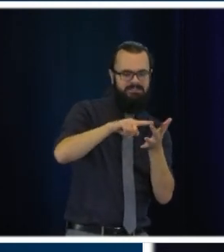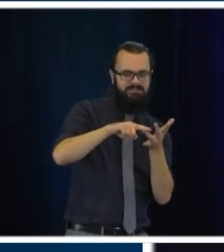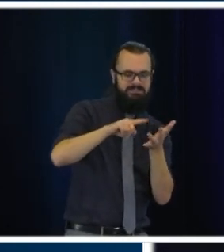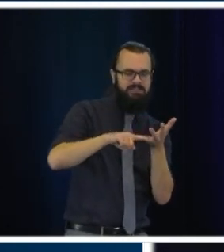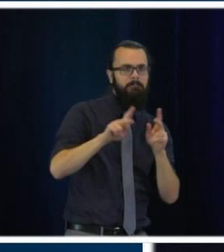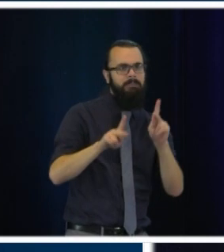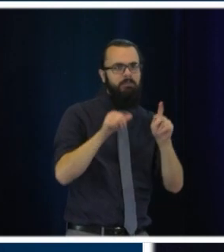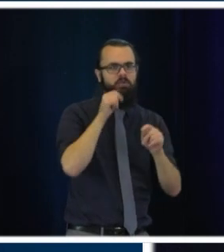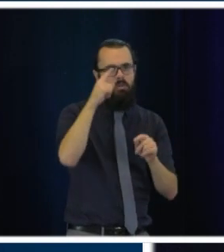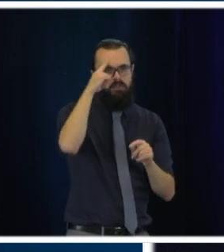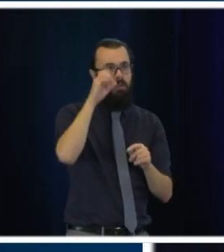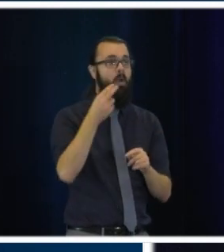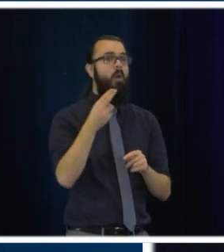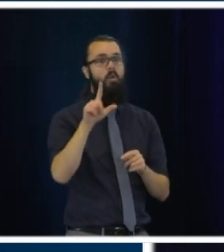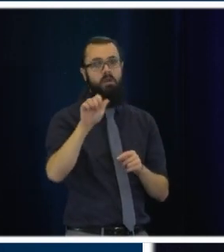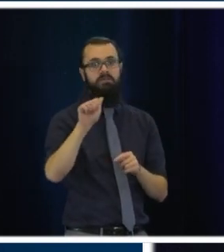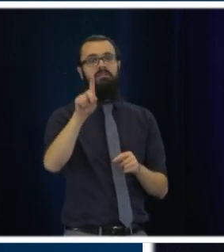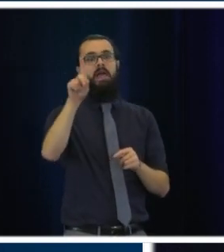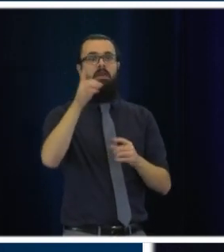virus.